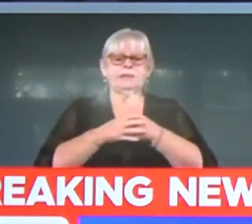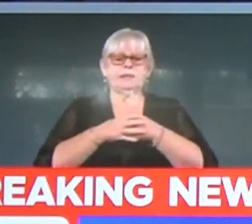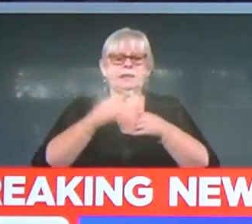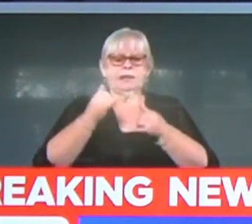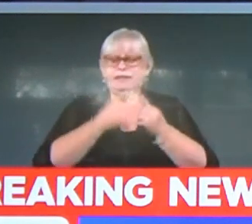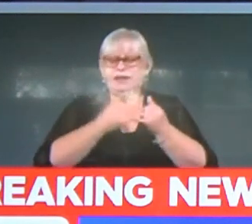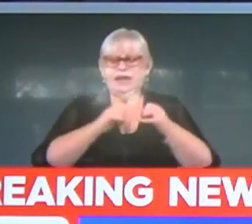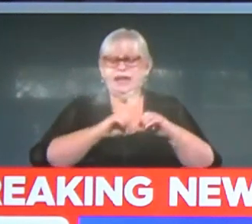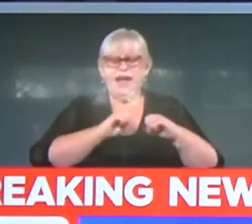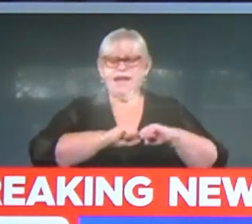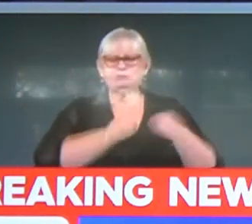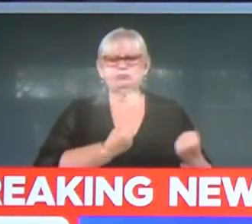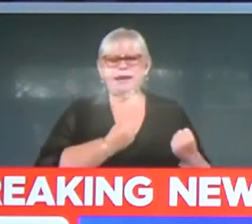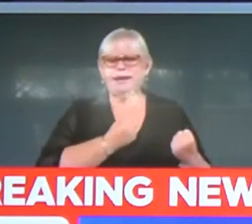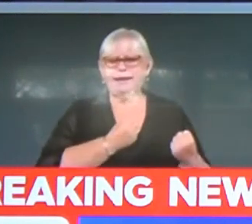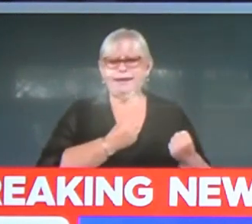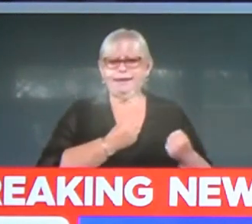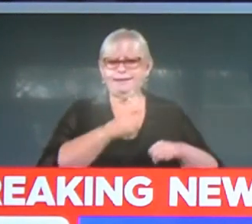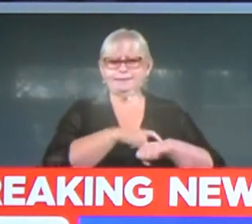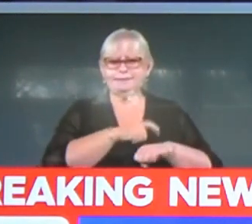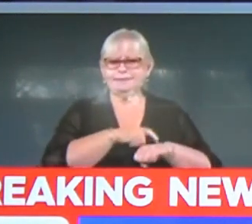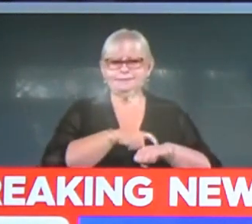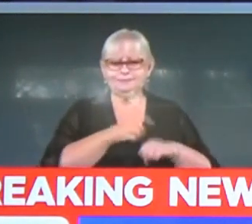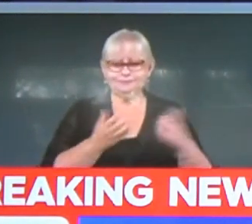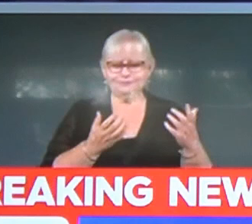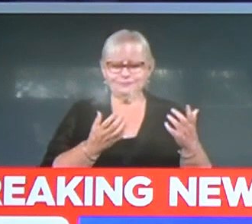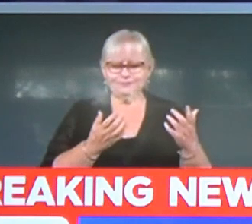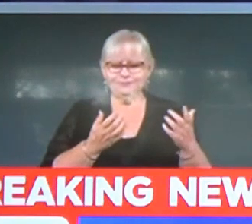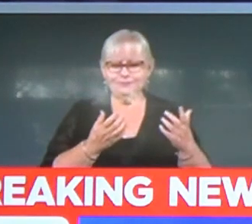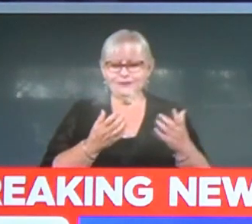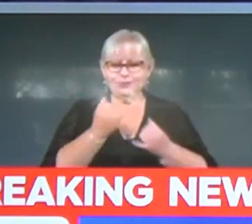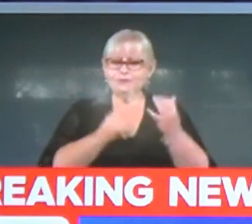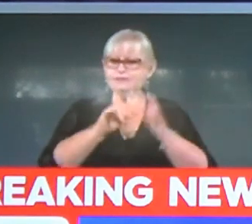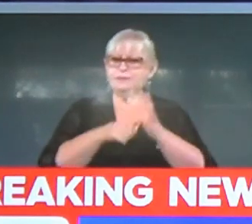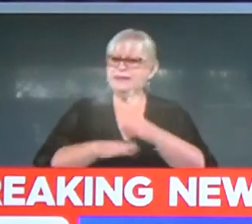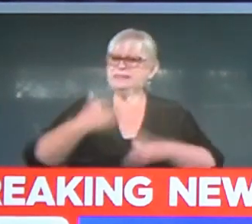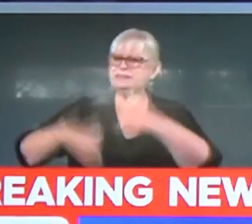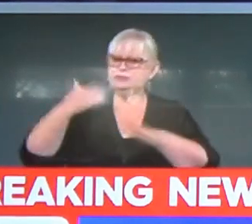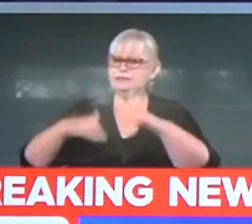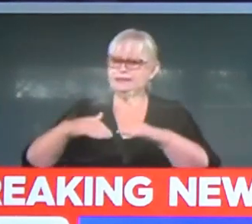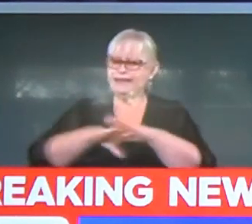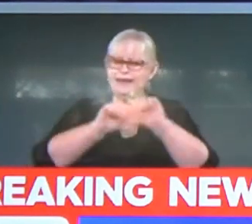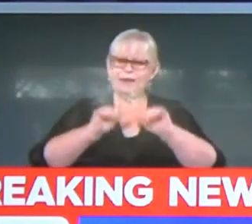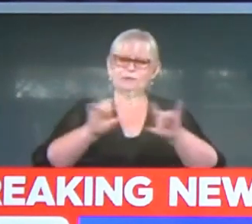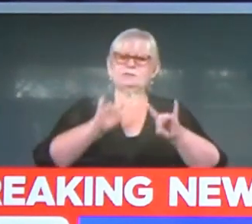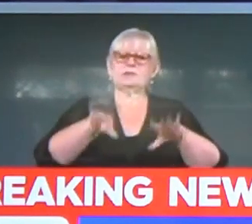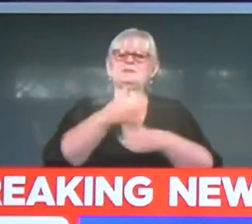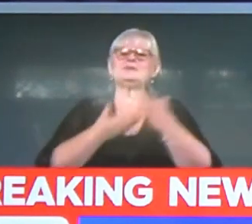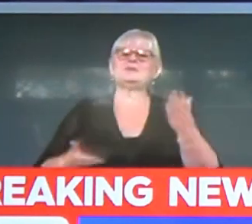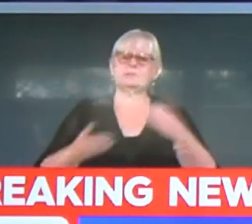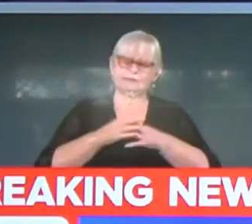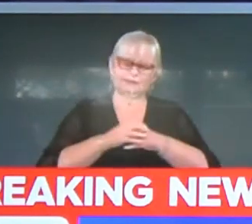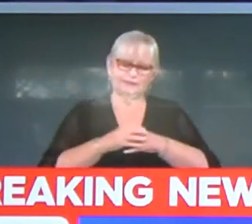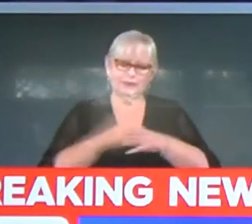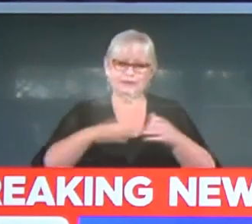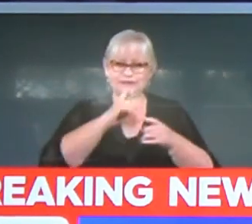These are heartbreaking events in our nation's history and story. And I want to